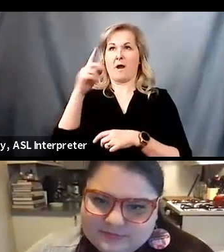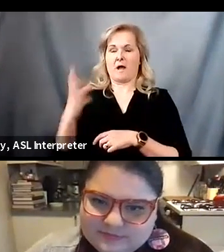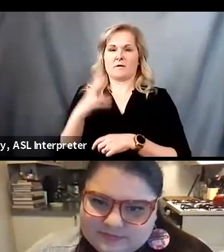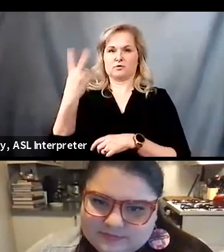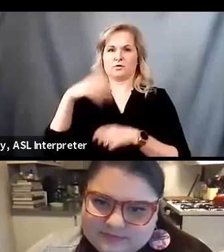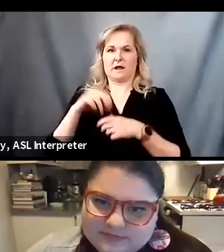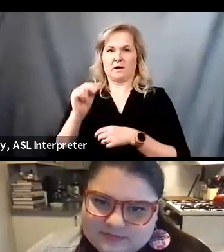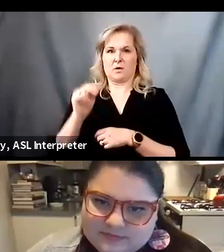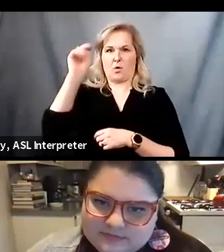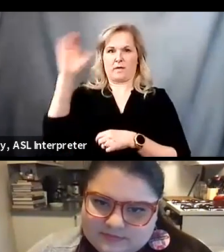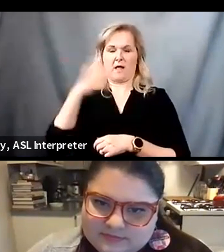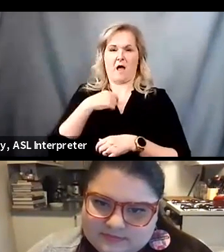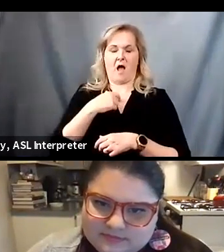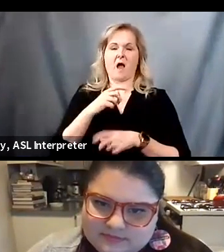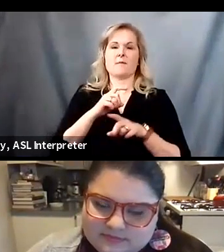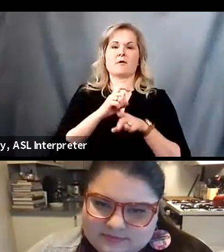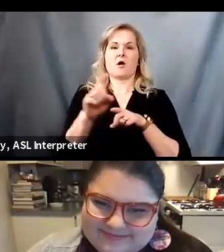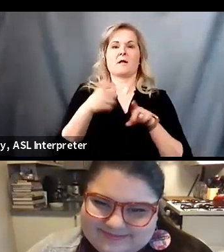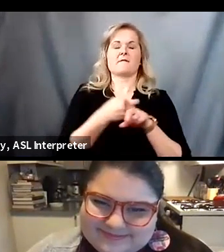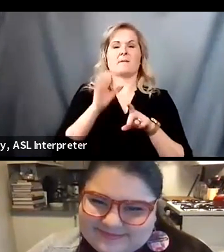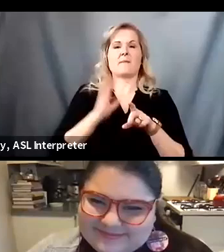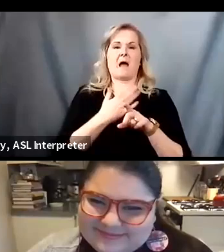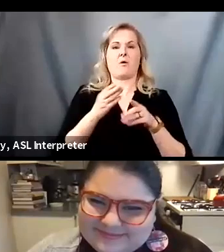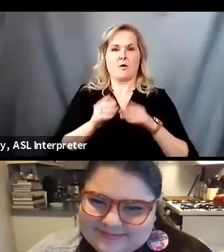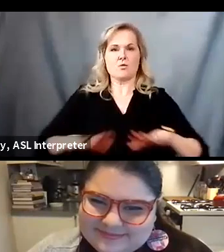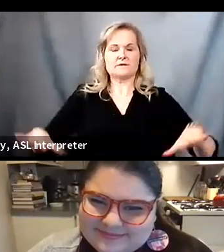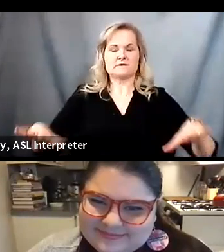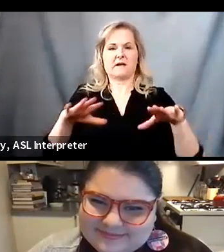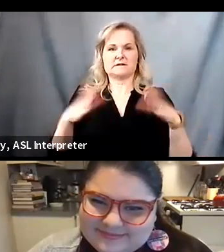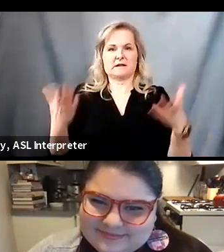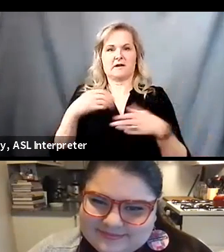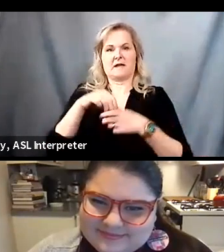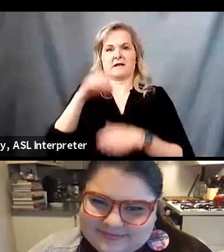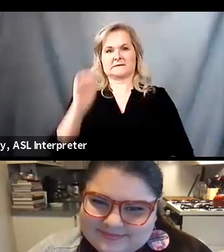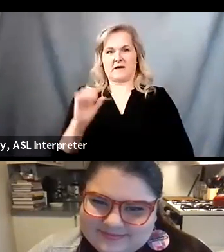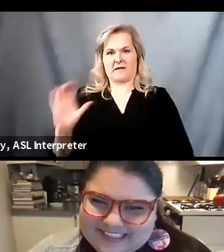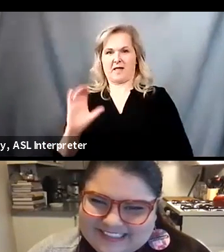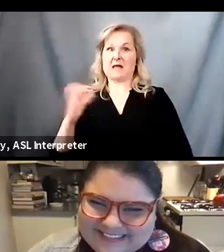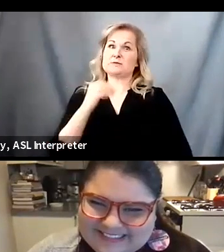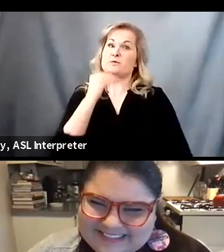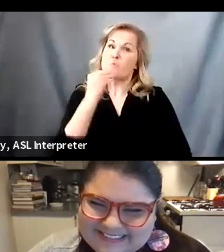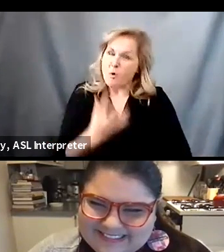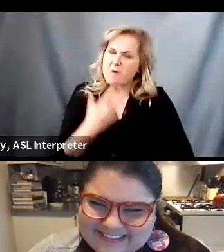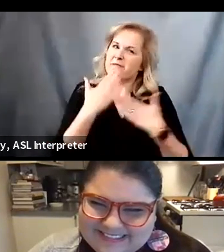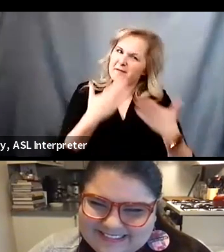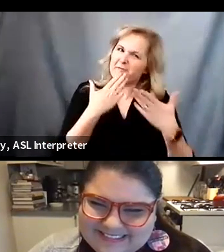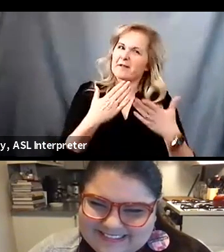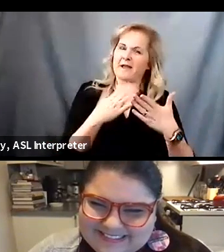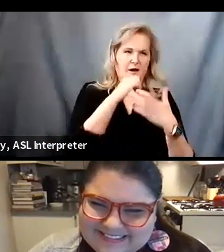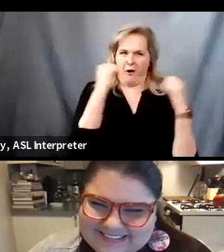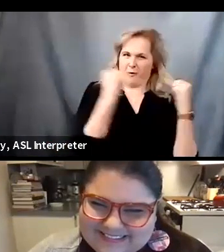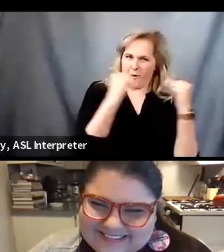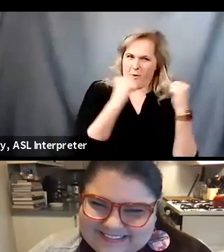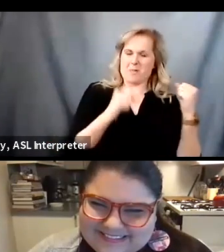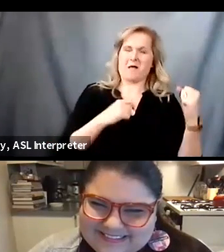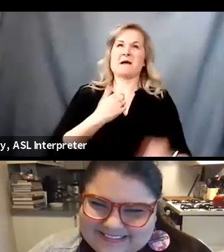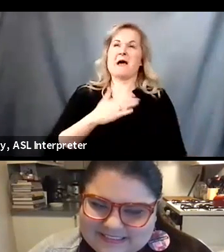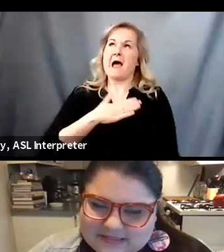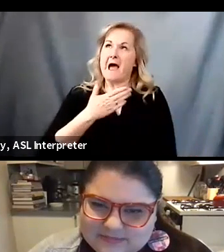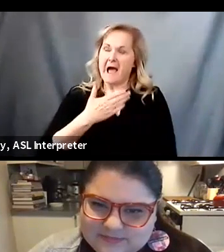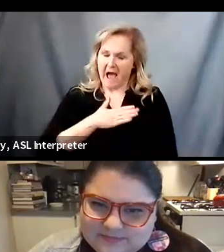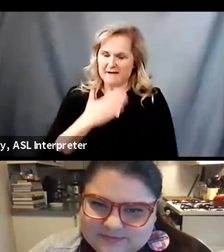our reservation down here in South Carolina, where thankfully it is warm and no longer cold, which I'm very thankful